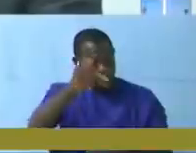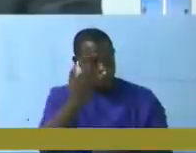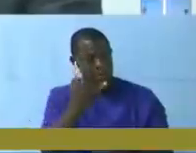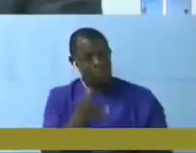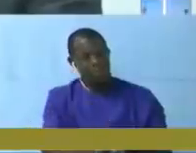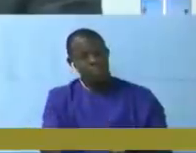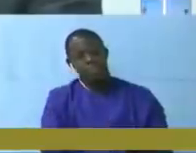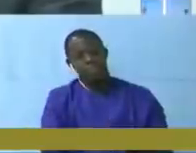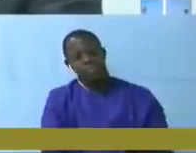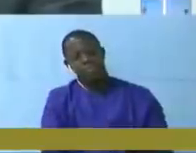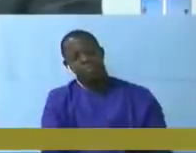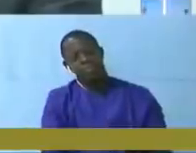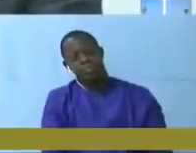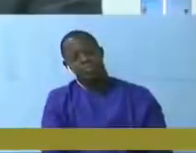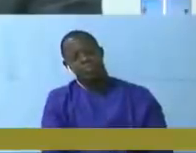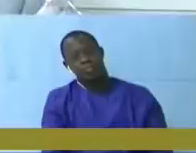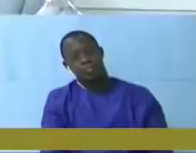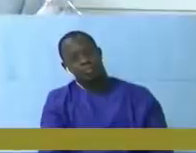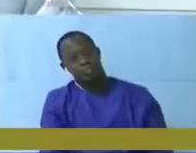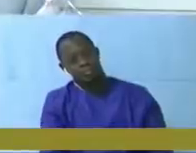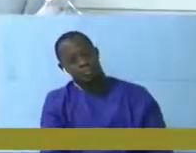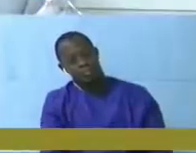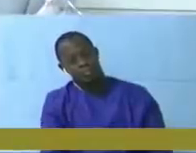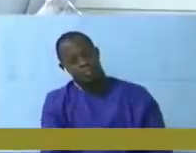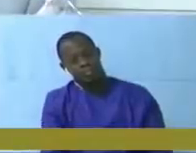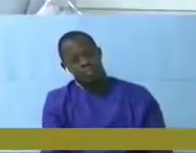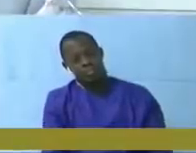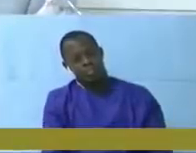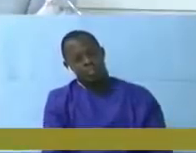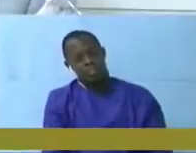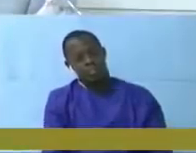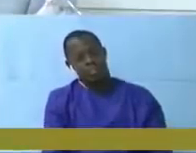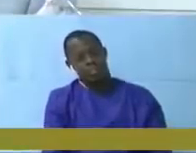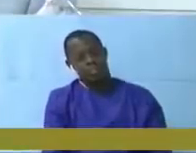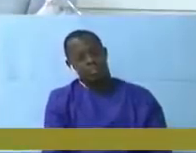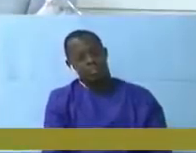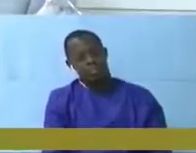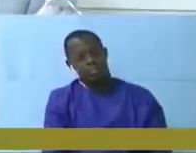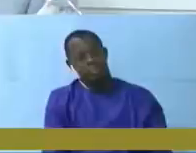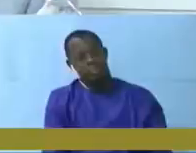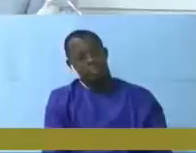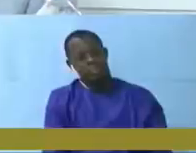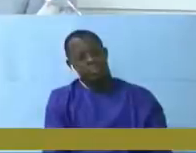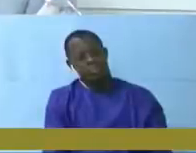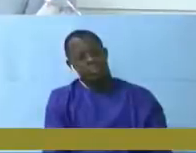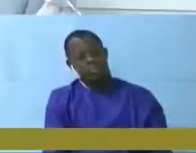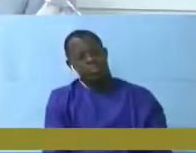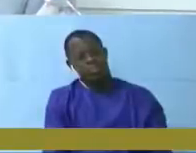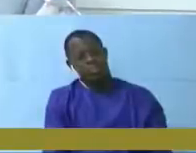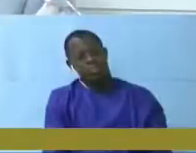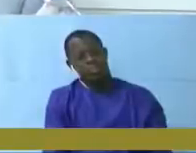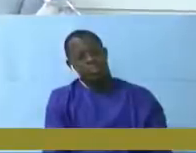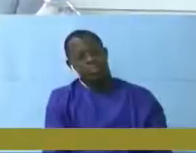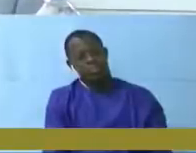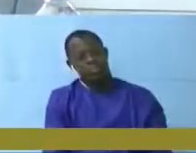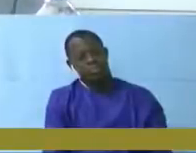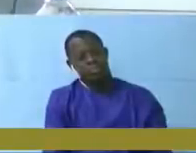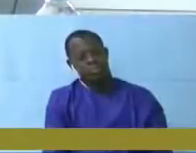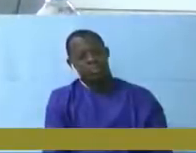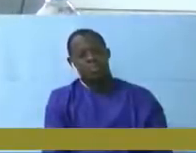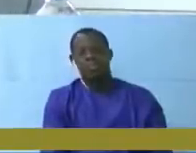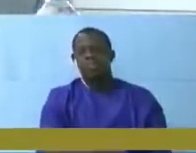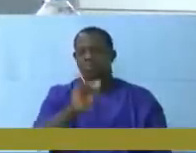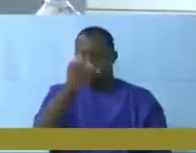nonu moy am solo su fekke ne taxawal nañ ko dina wañi li nga xamne modi dole president bi. I